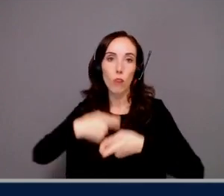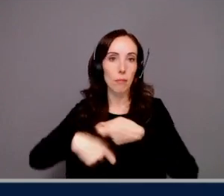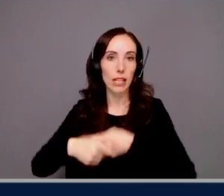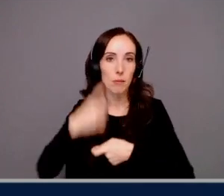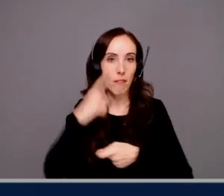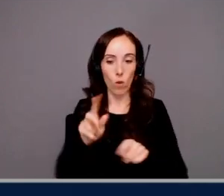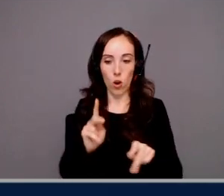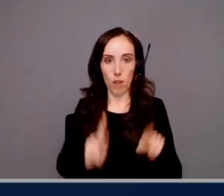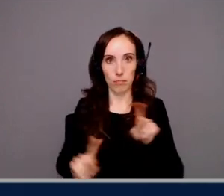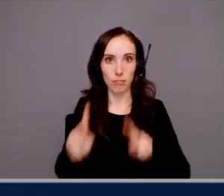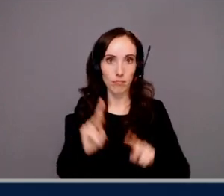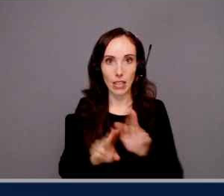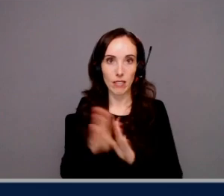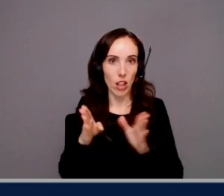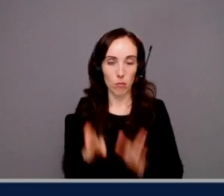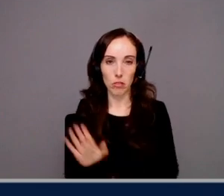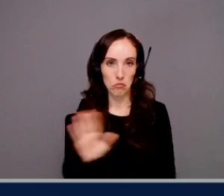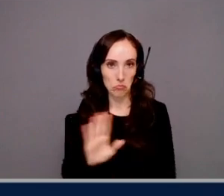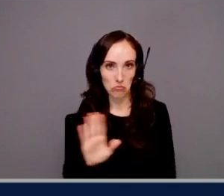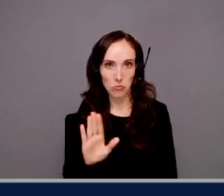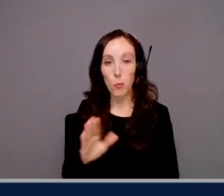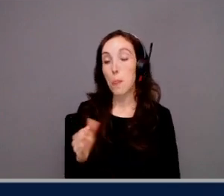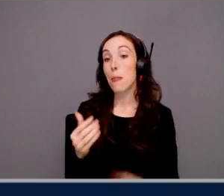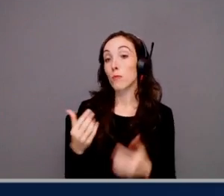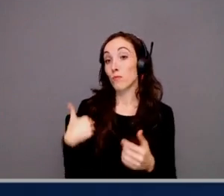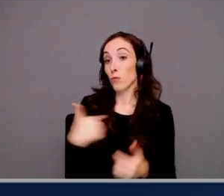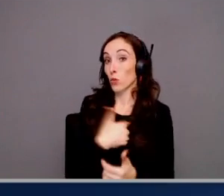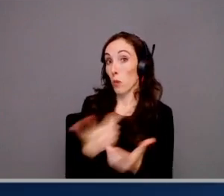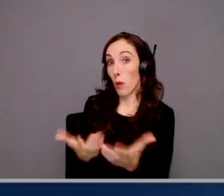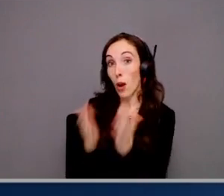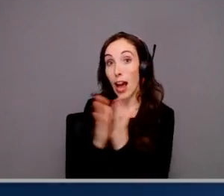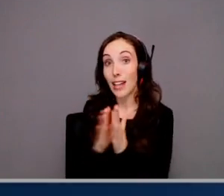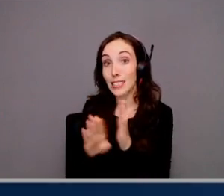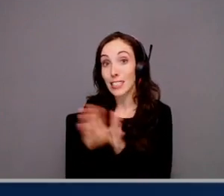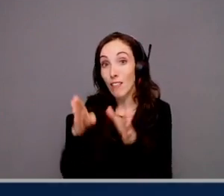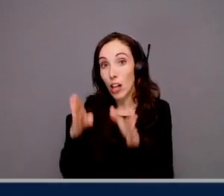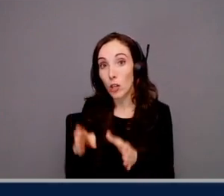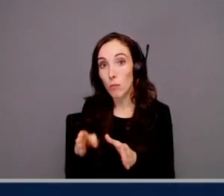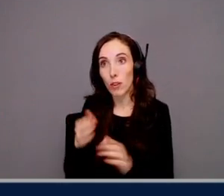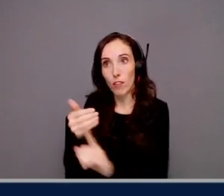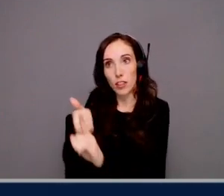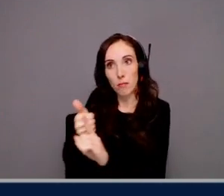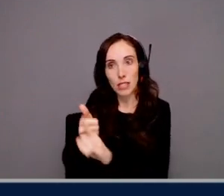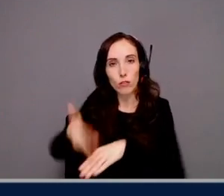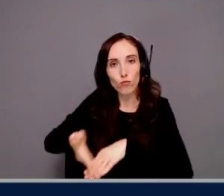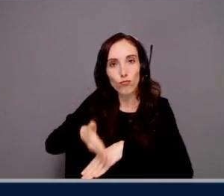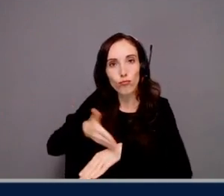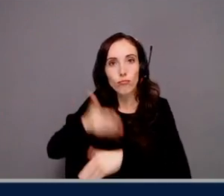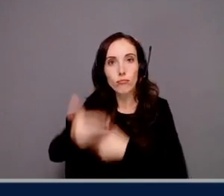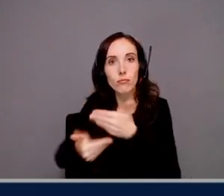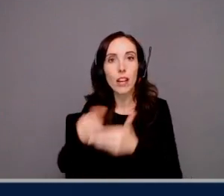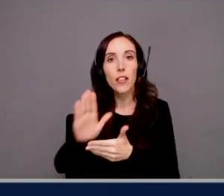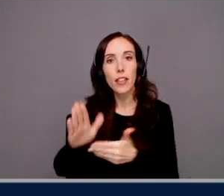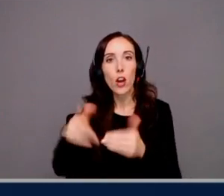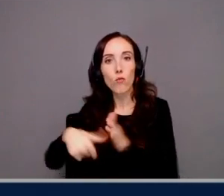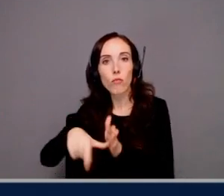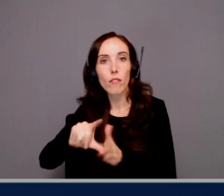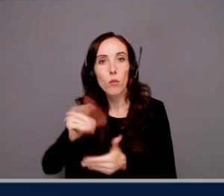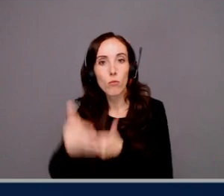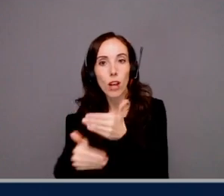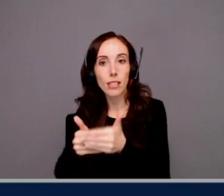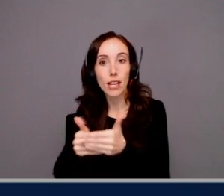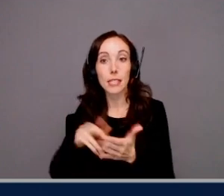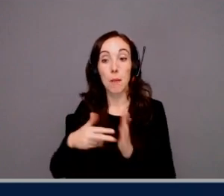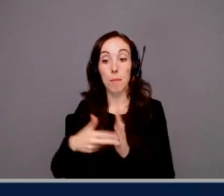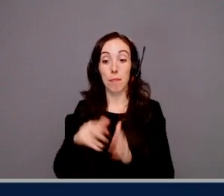day, what we want to do is to assist developers to do code reviews faster. So which means that humans will be in the loop. They need to make sure that the